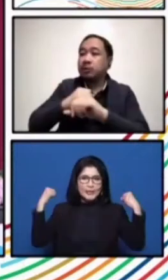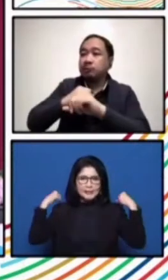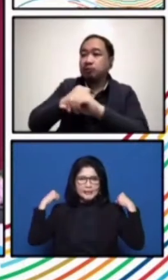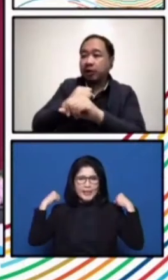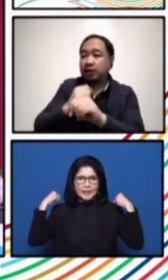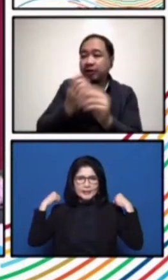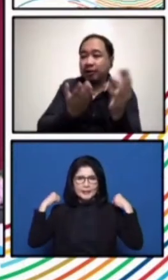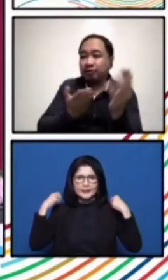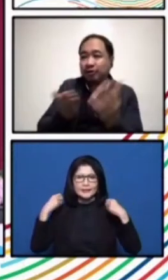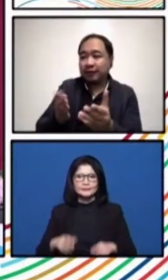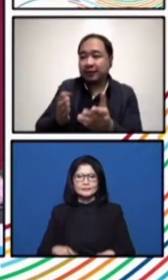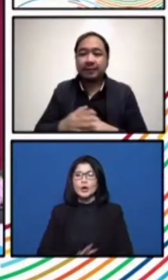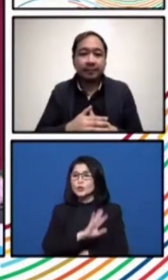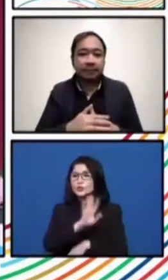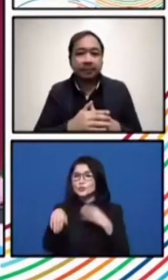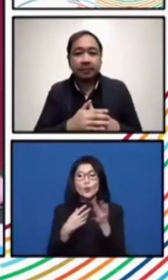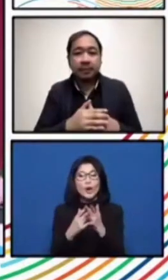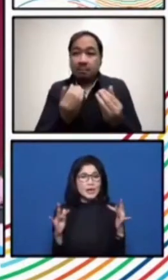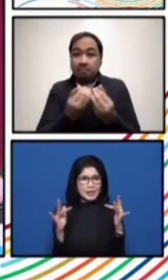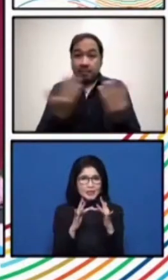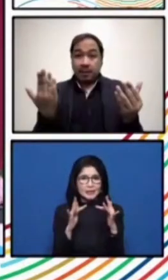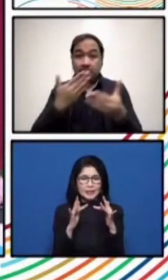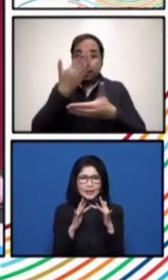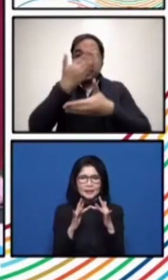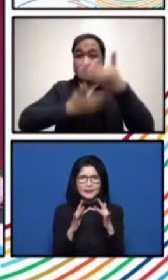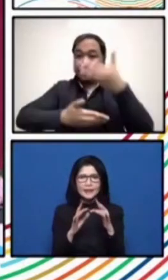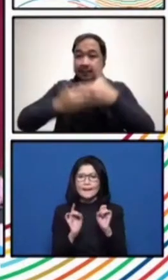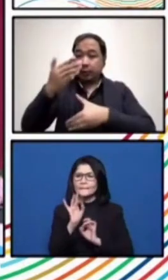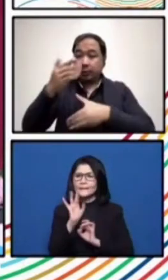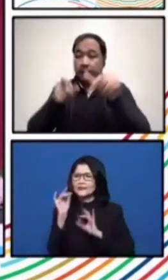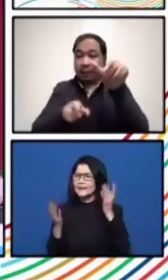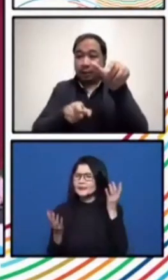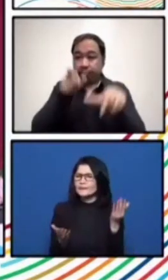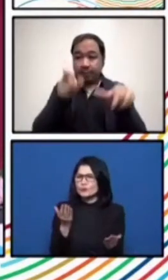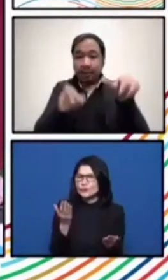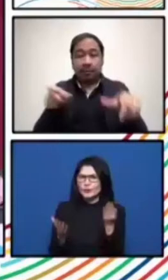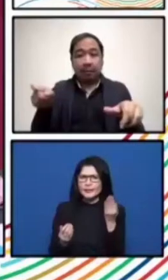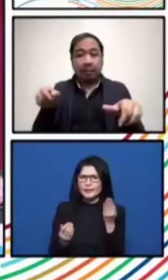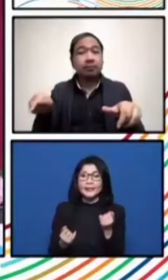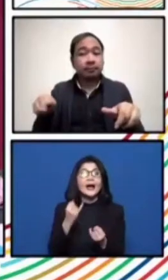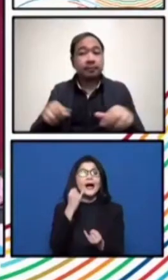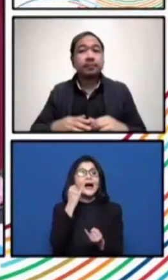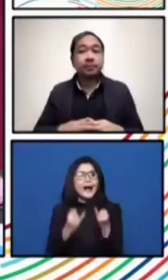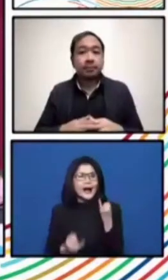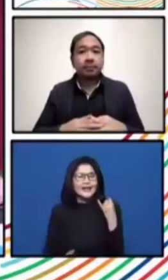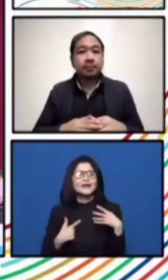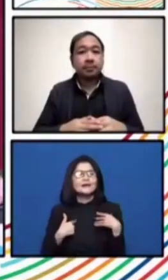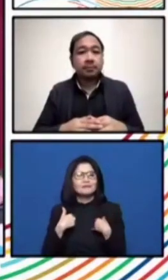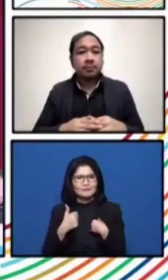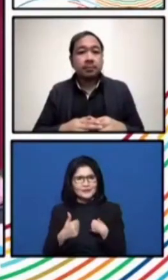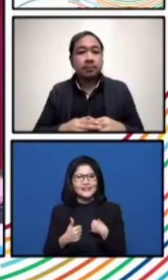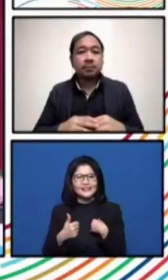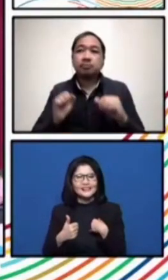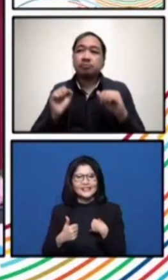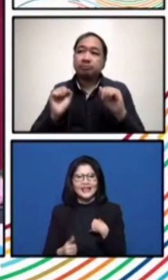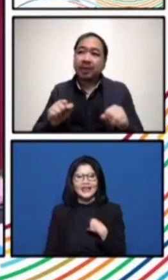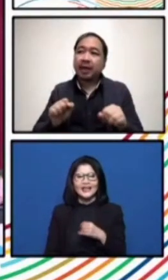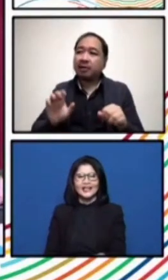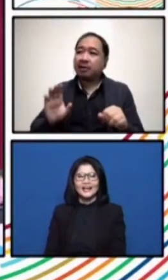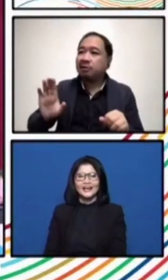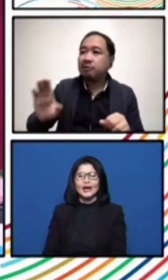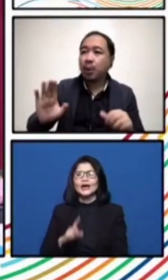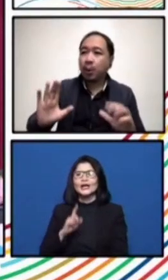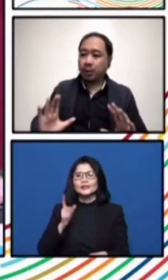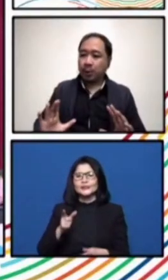many persons with disabilities were able to conduct their daily activities